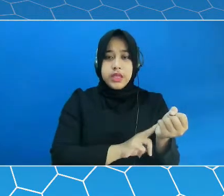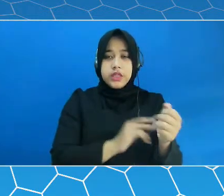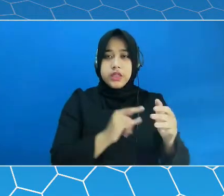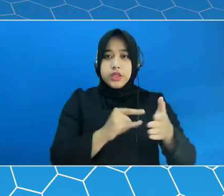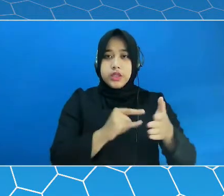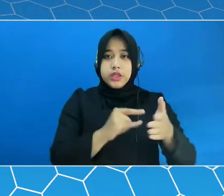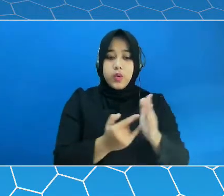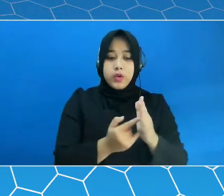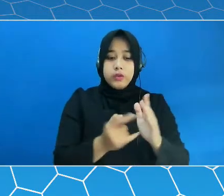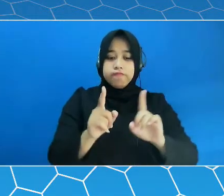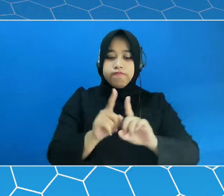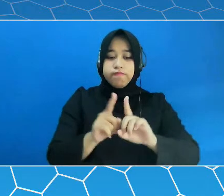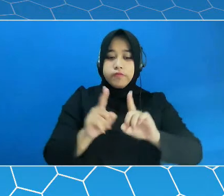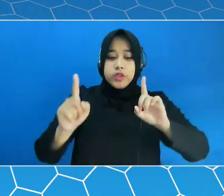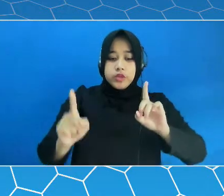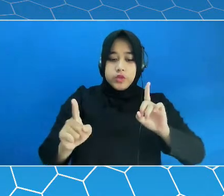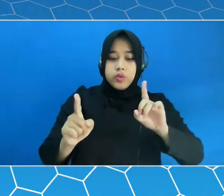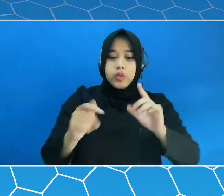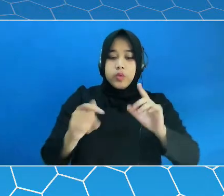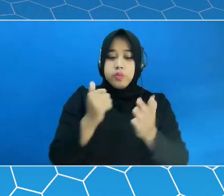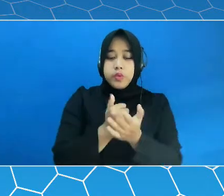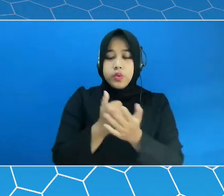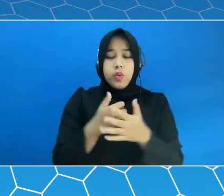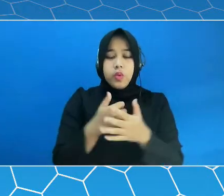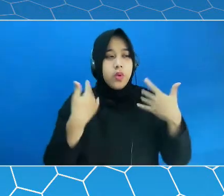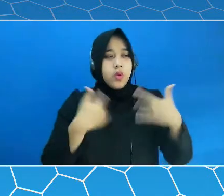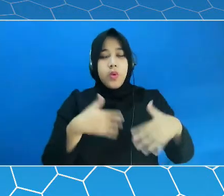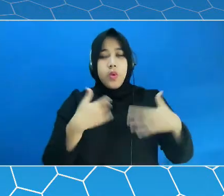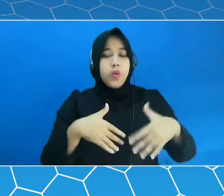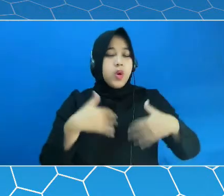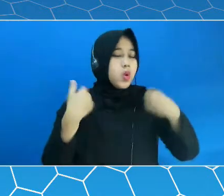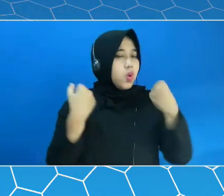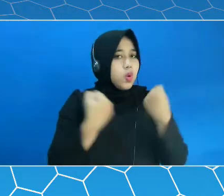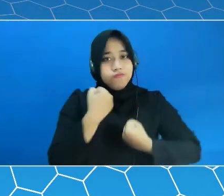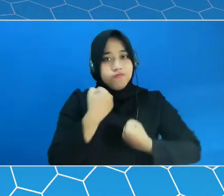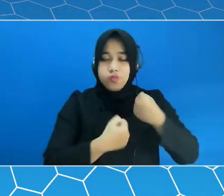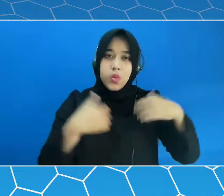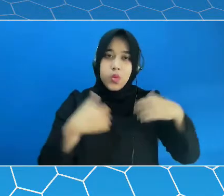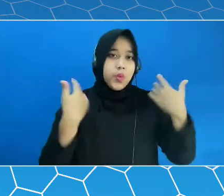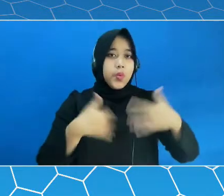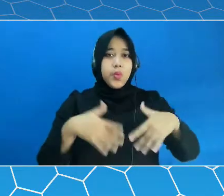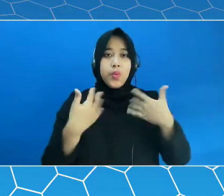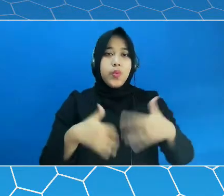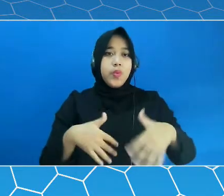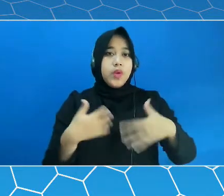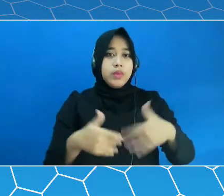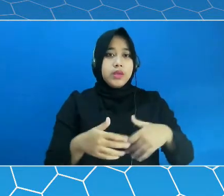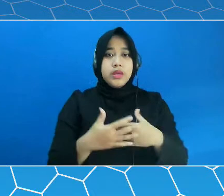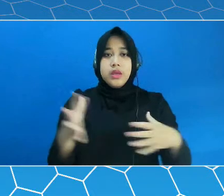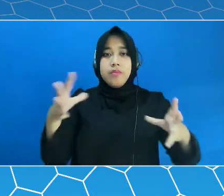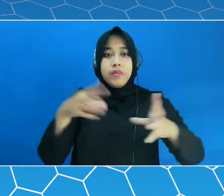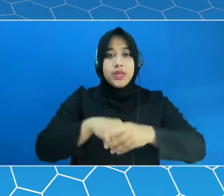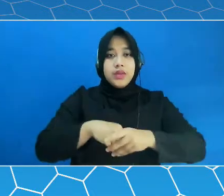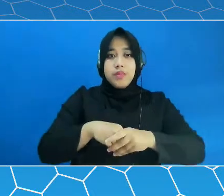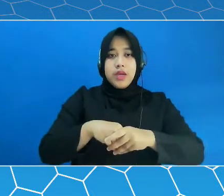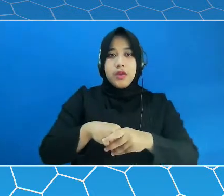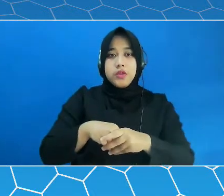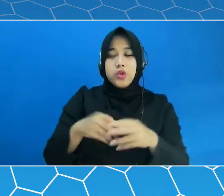clearly impressive. So median engagement with the wearable device was 89%, and the engagement